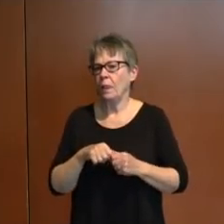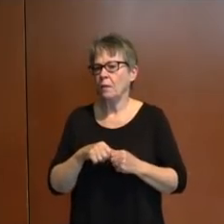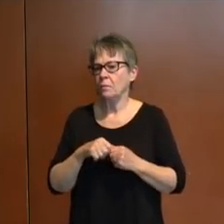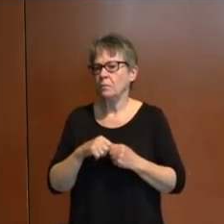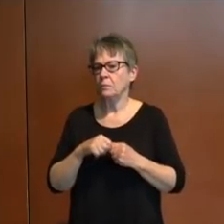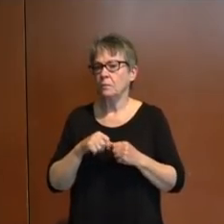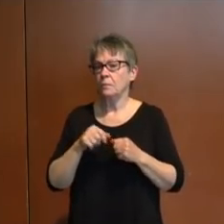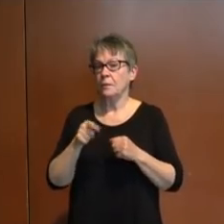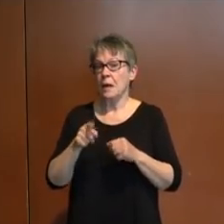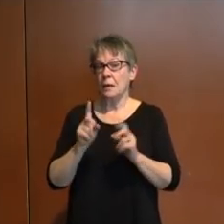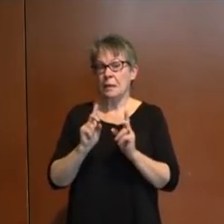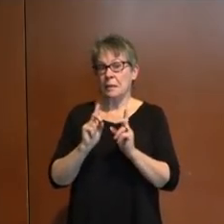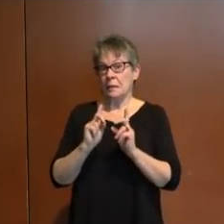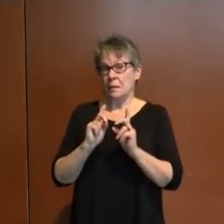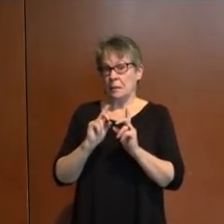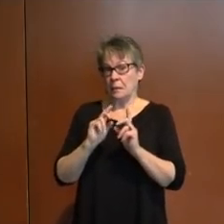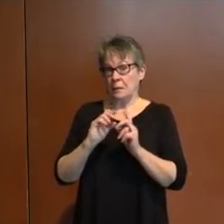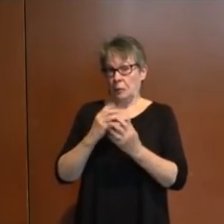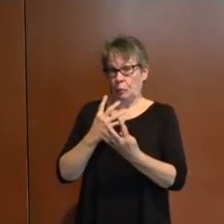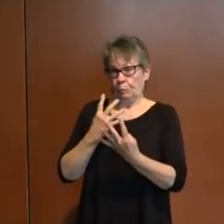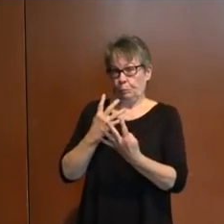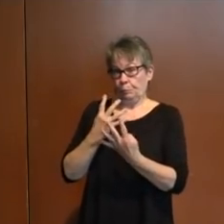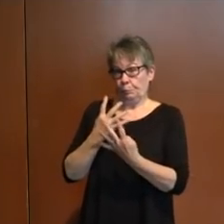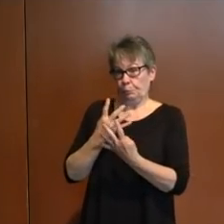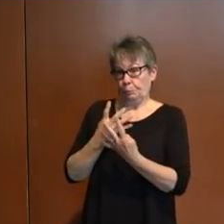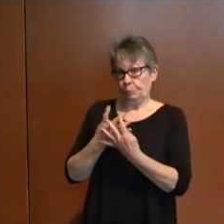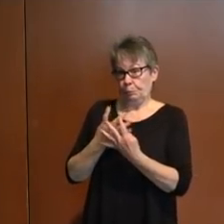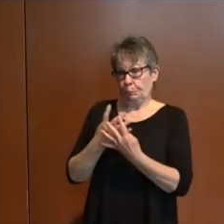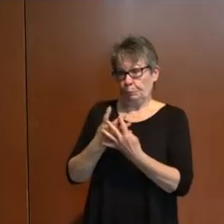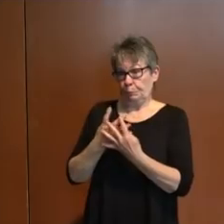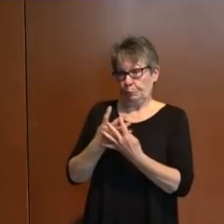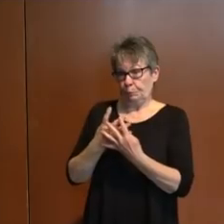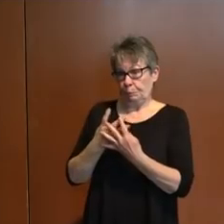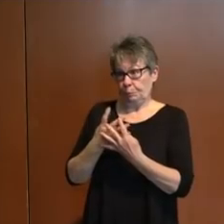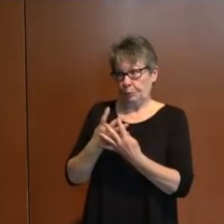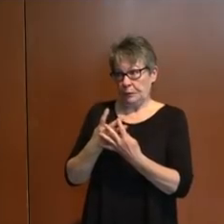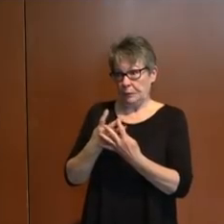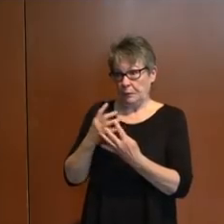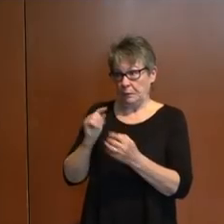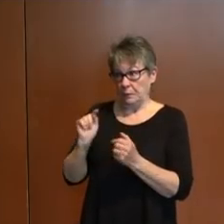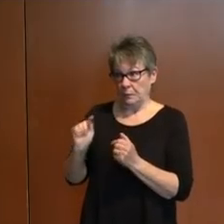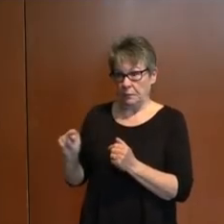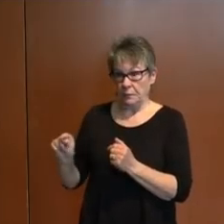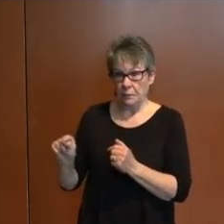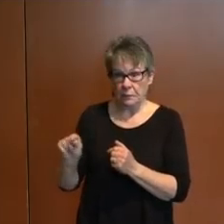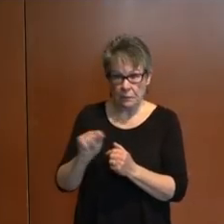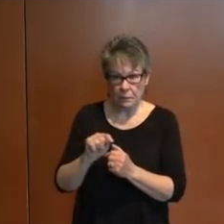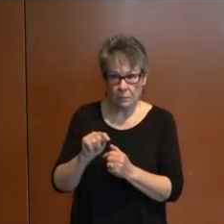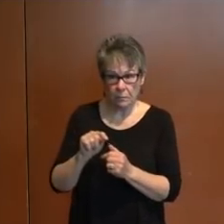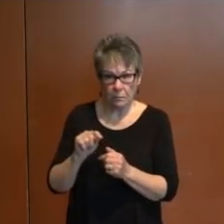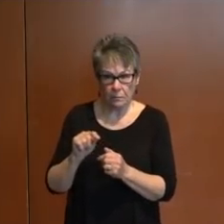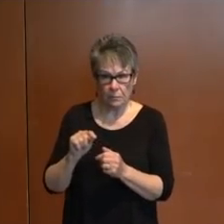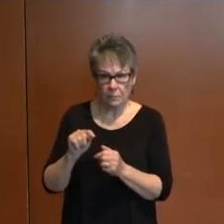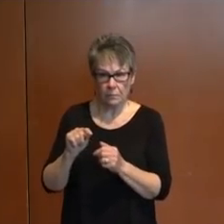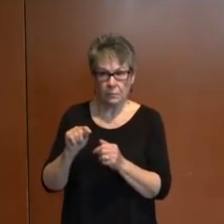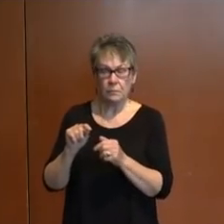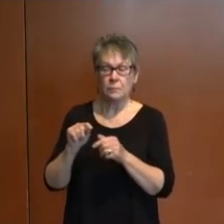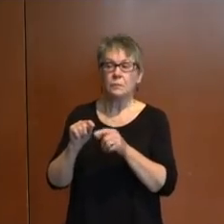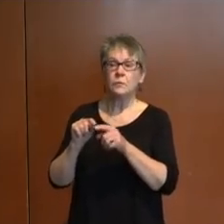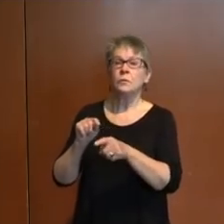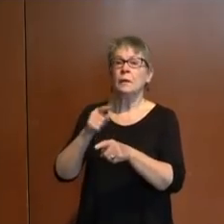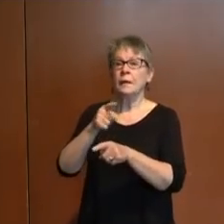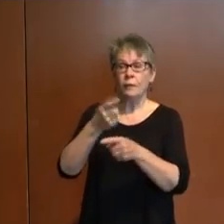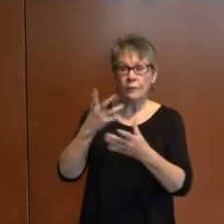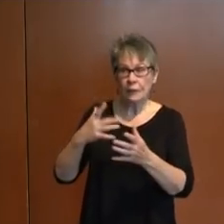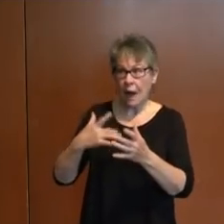self-quarantine for 14 days. And the confirmed employees did not come in contact with any of the inmates.